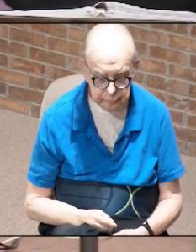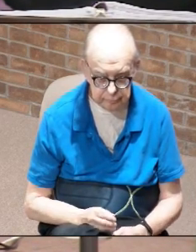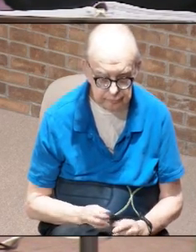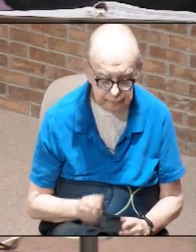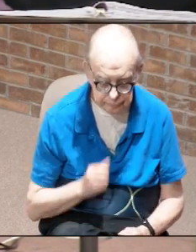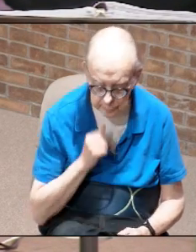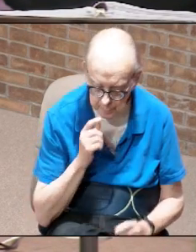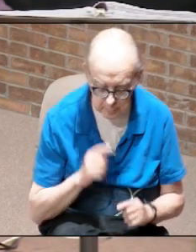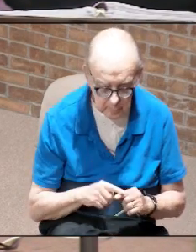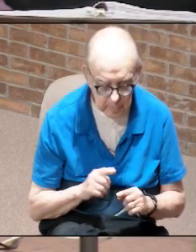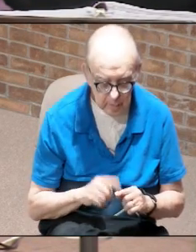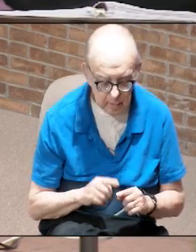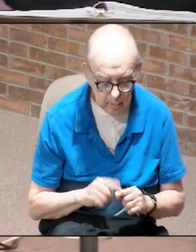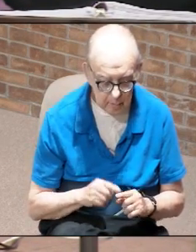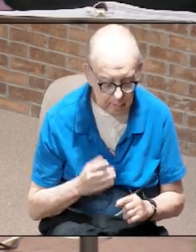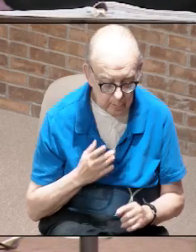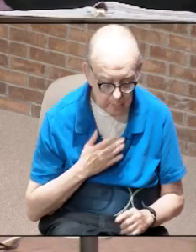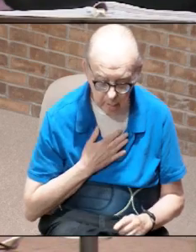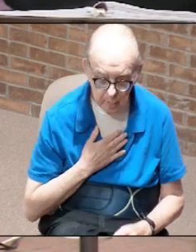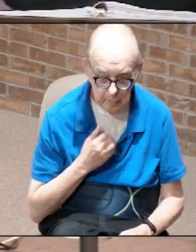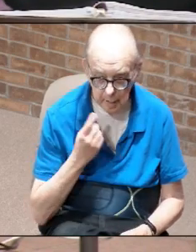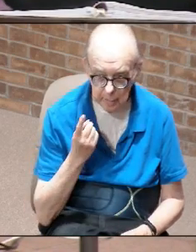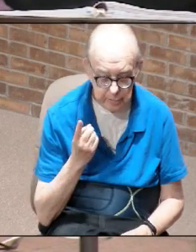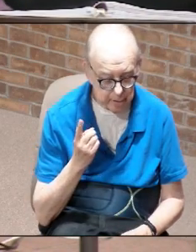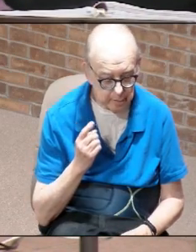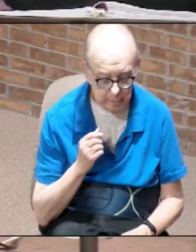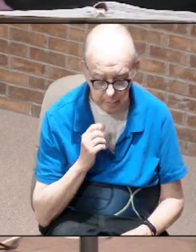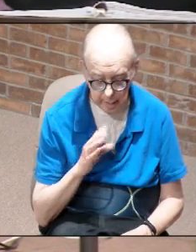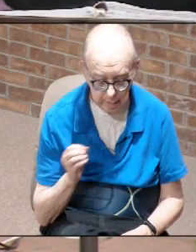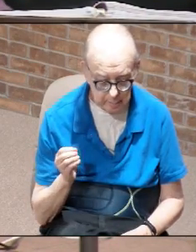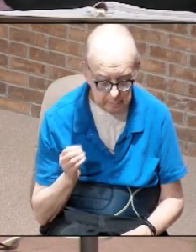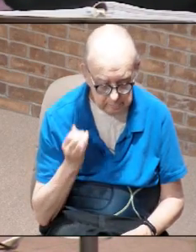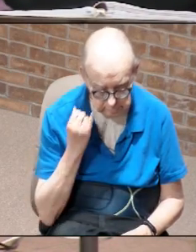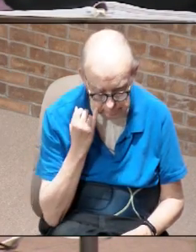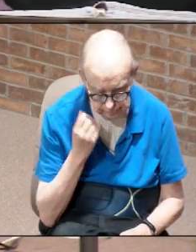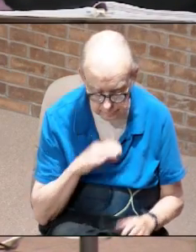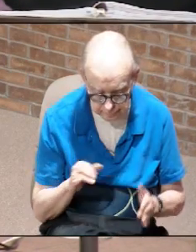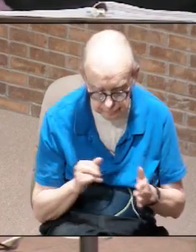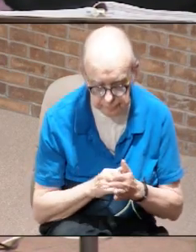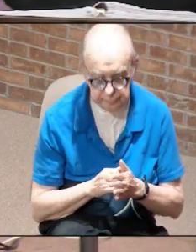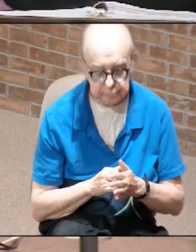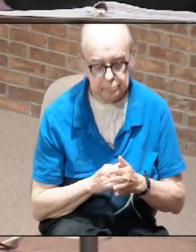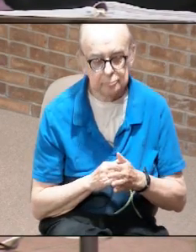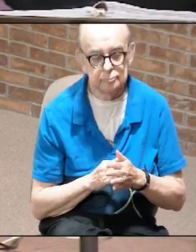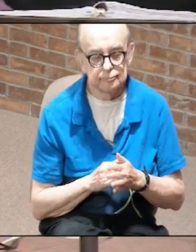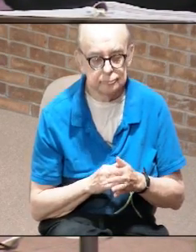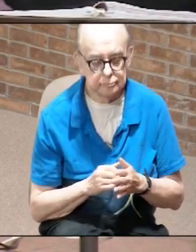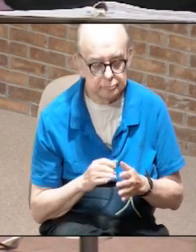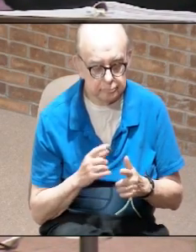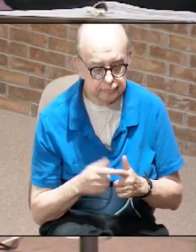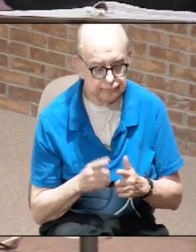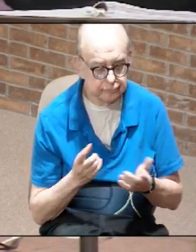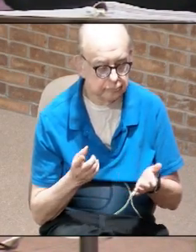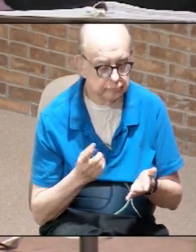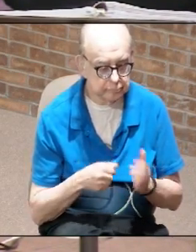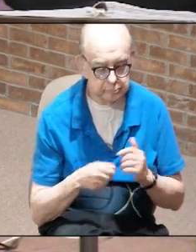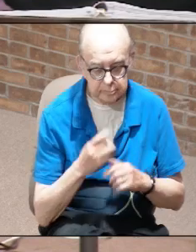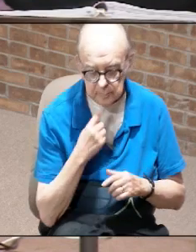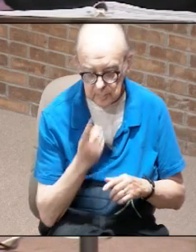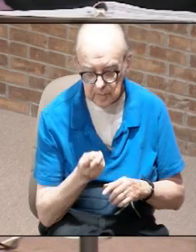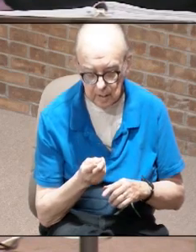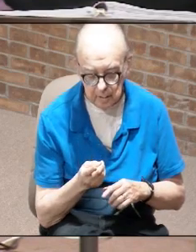And don't rely on my understanding. And if I do that, then here's what God